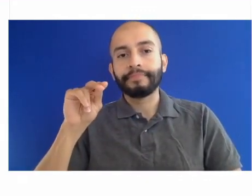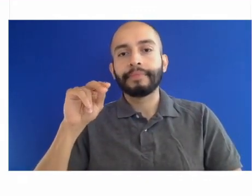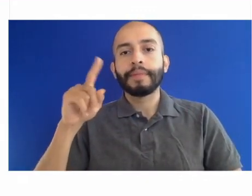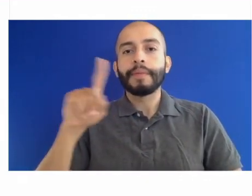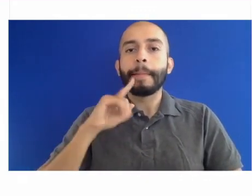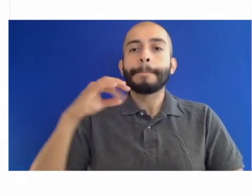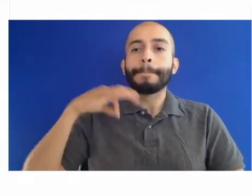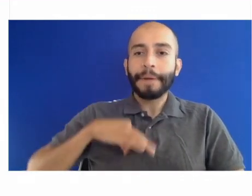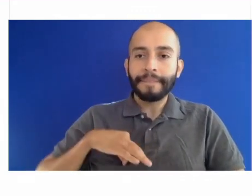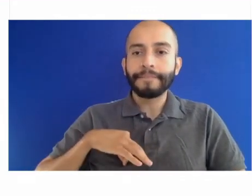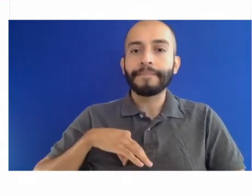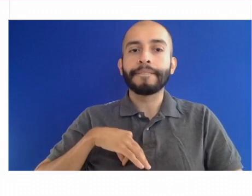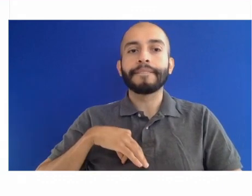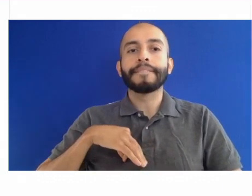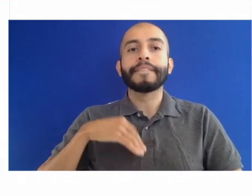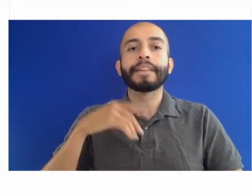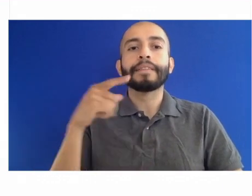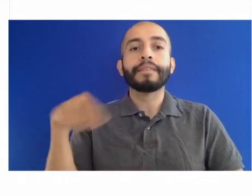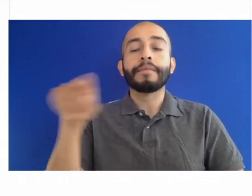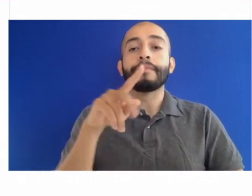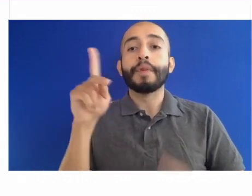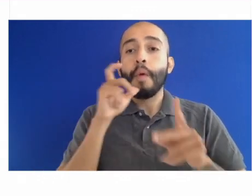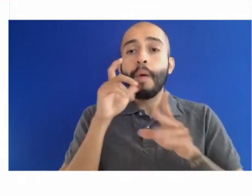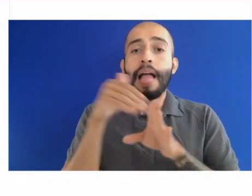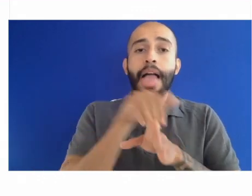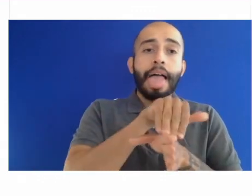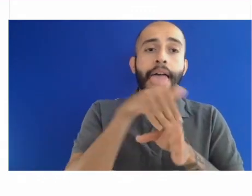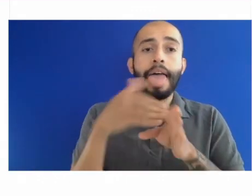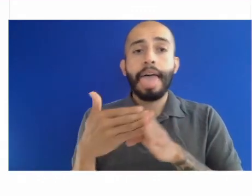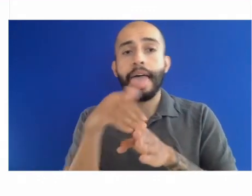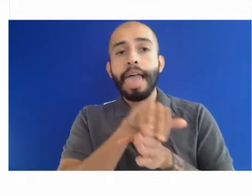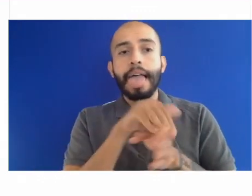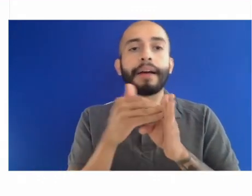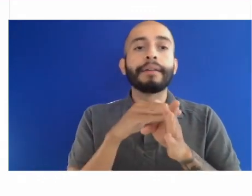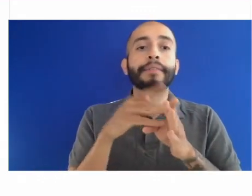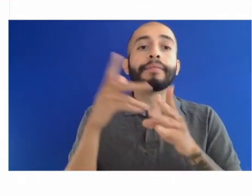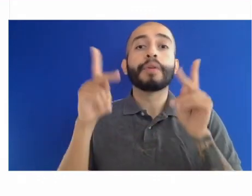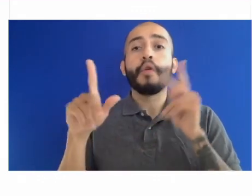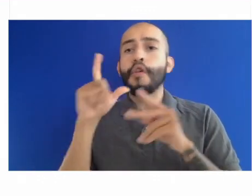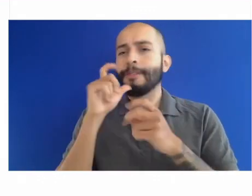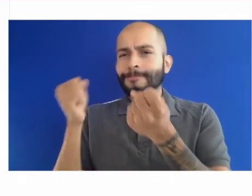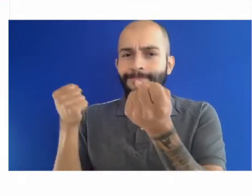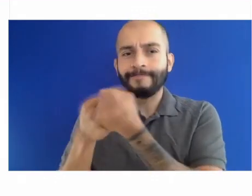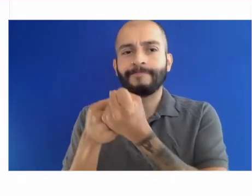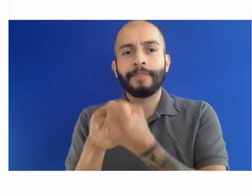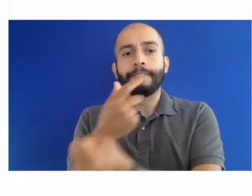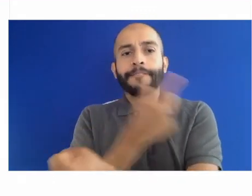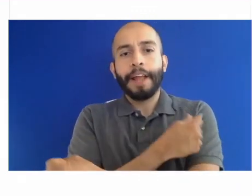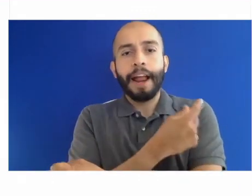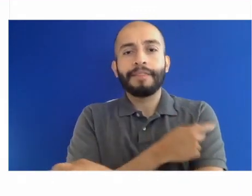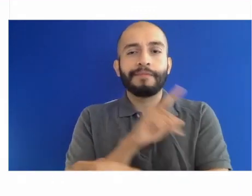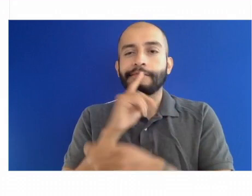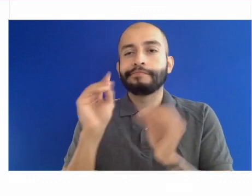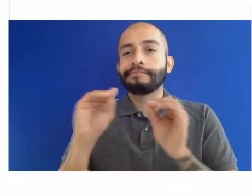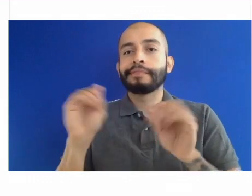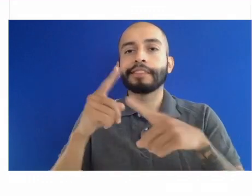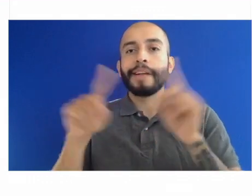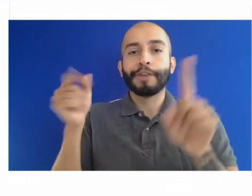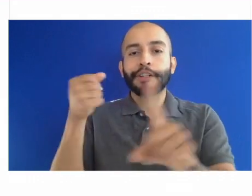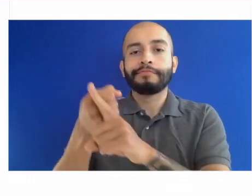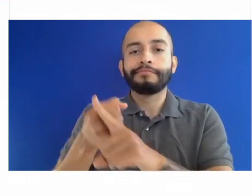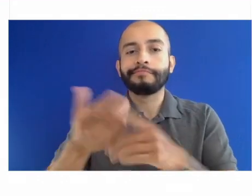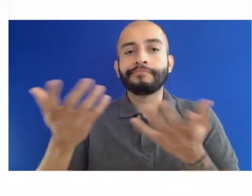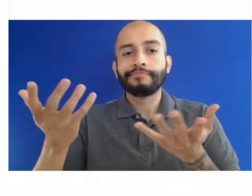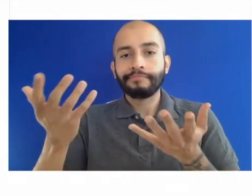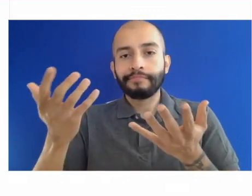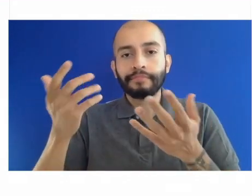already very pro-vaccine, it doesn't make a difference what we tell them because they're already pro-vaccine and the communication doesn't affect their attitudes. But people who are more sort of doubtful